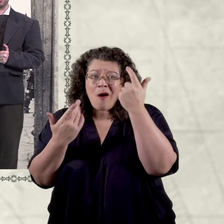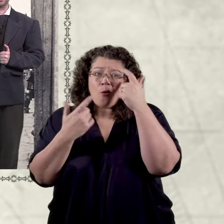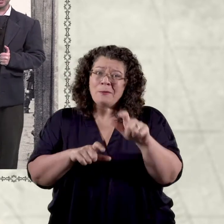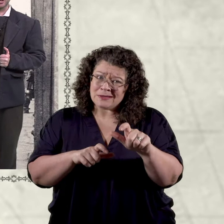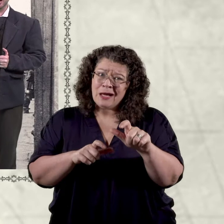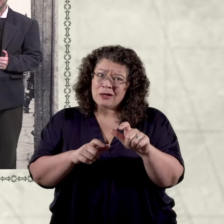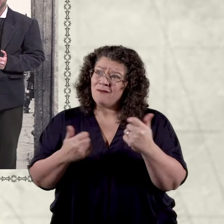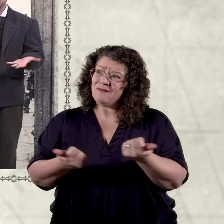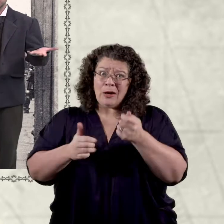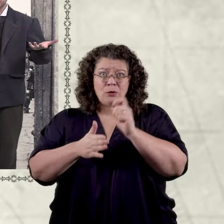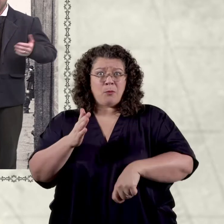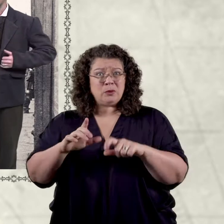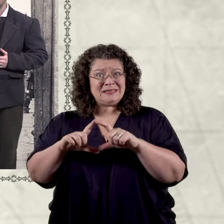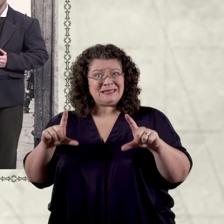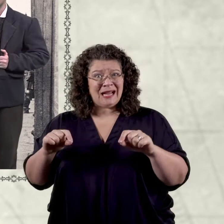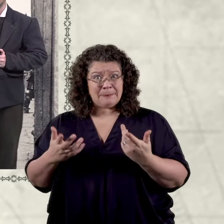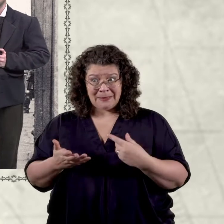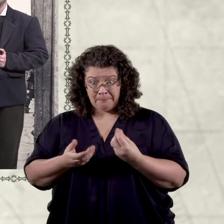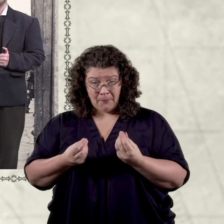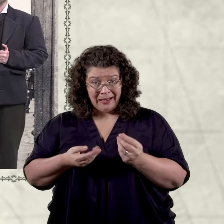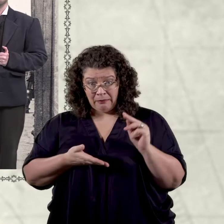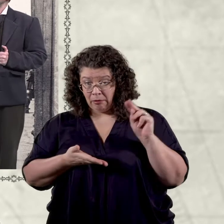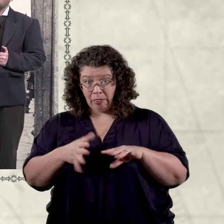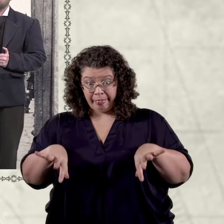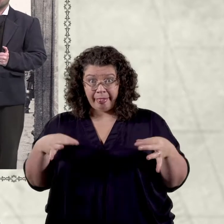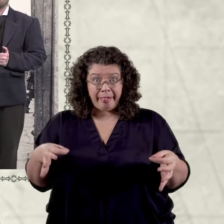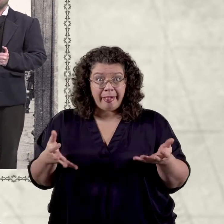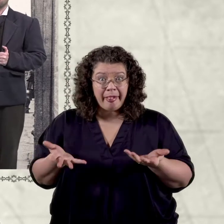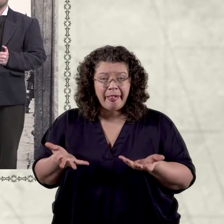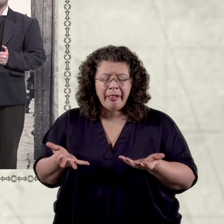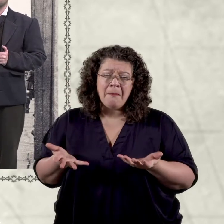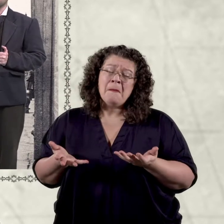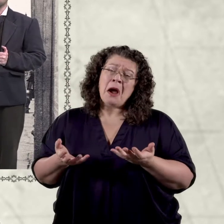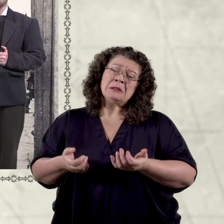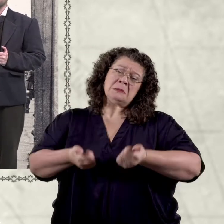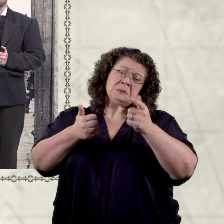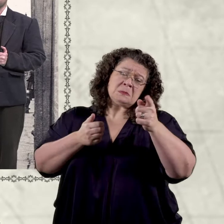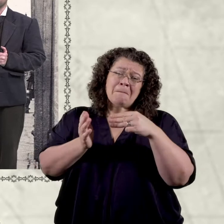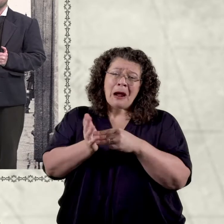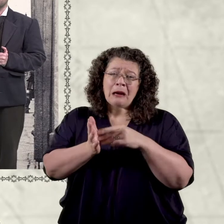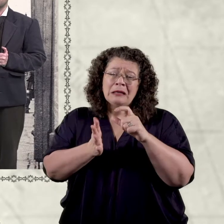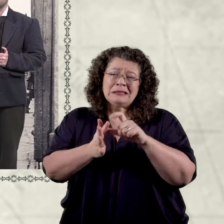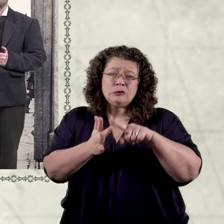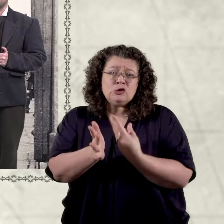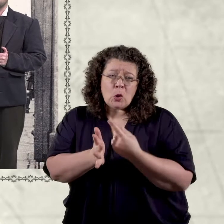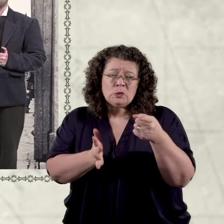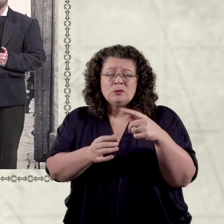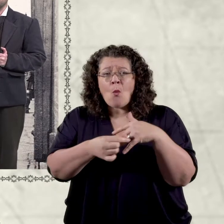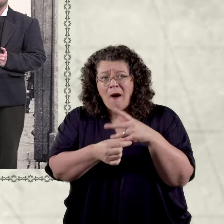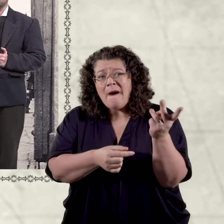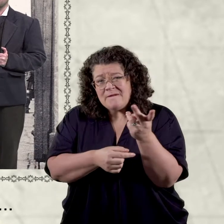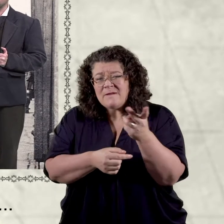having bought the ticket, we didn't have much money at all. But fair play to Michael D. Jones and his wife. They made